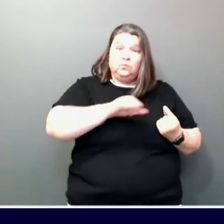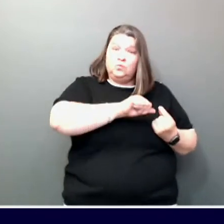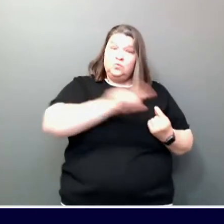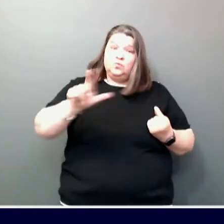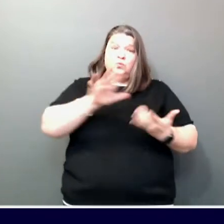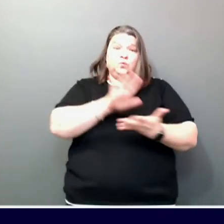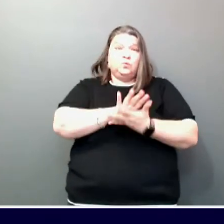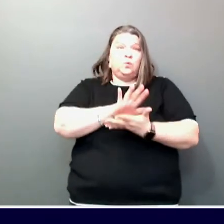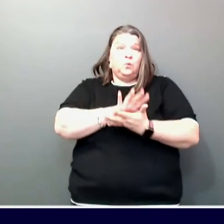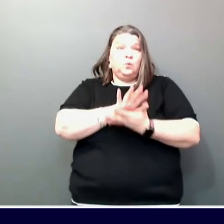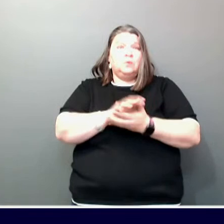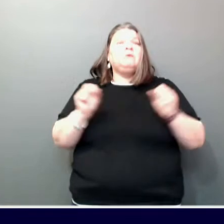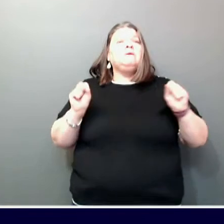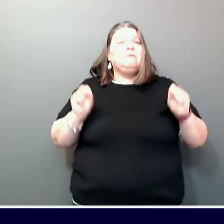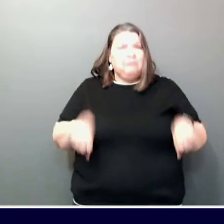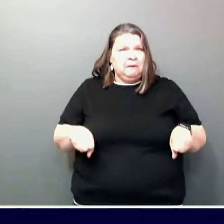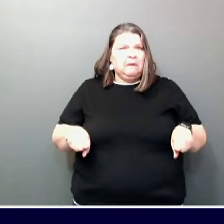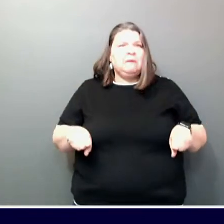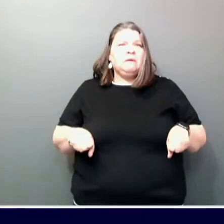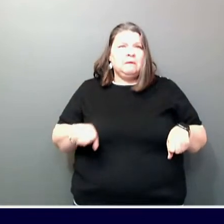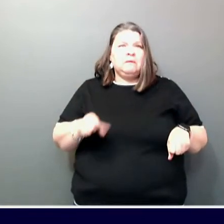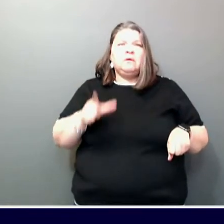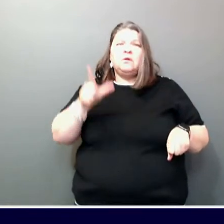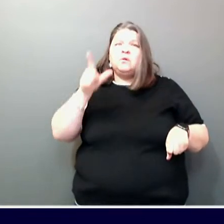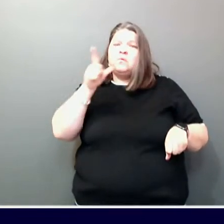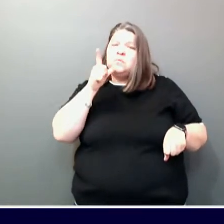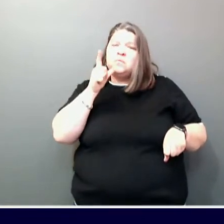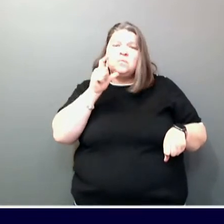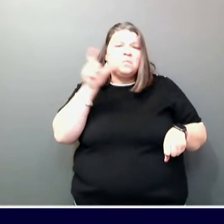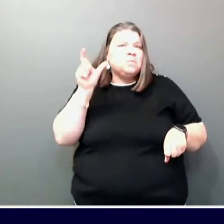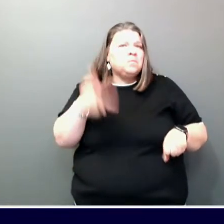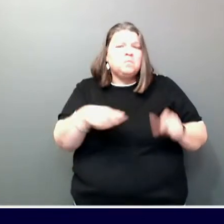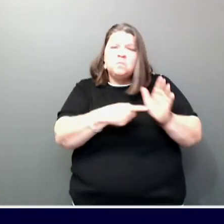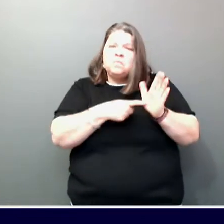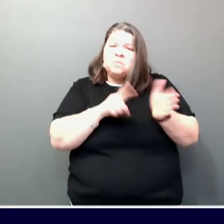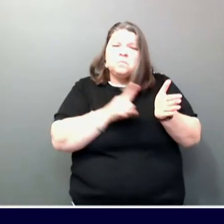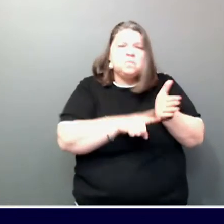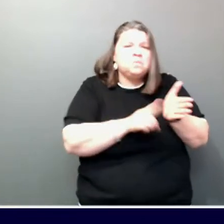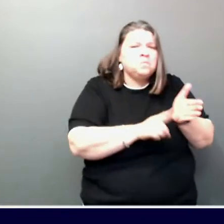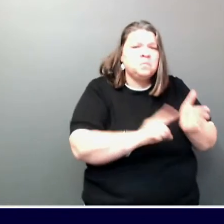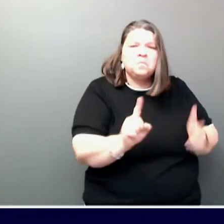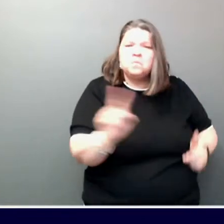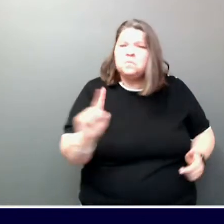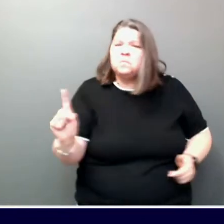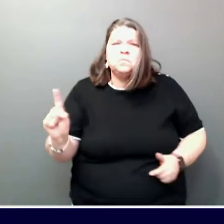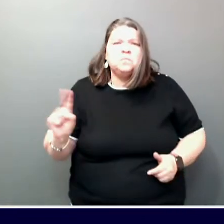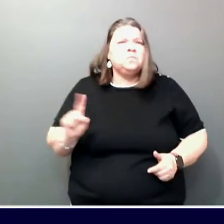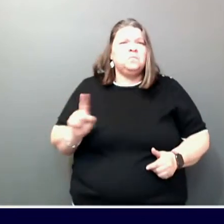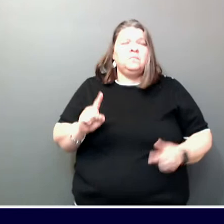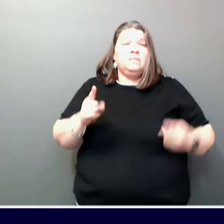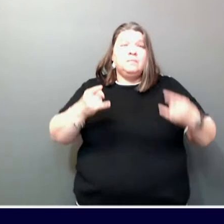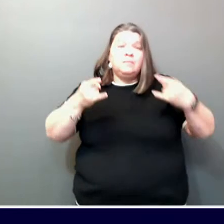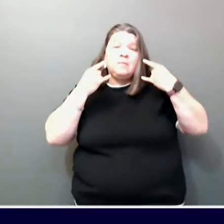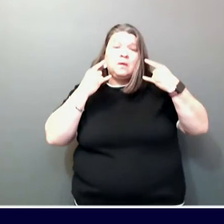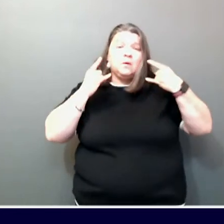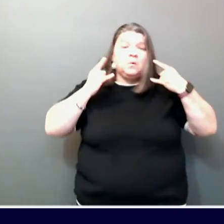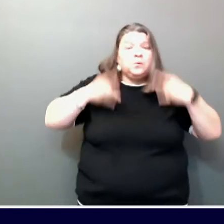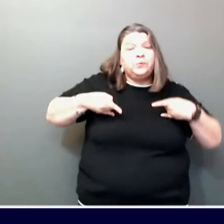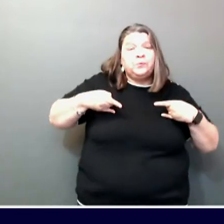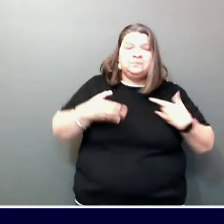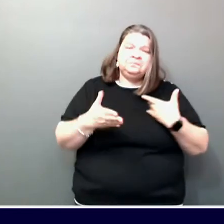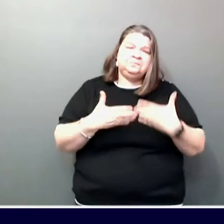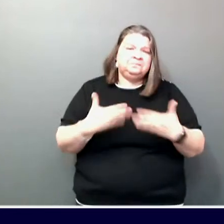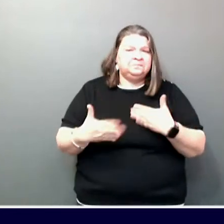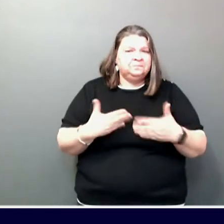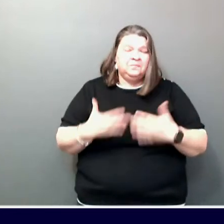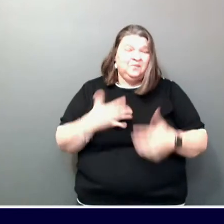regardless of whether they have a mask requirement in place. We're doing this after discussions with superintendents because